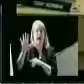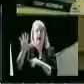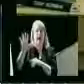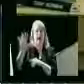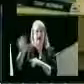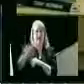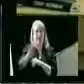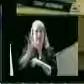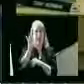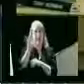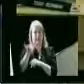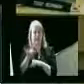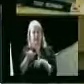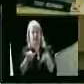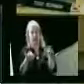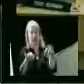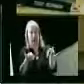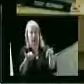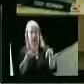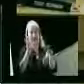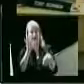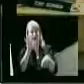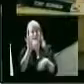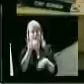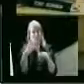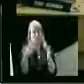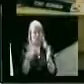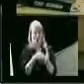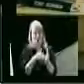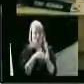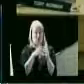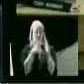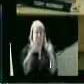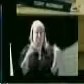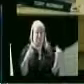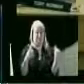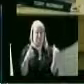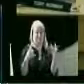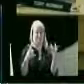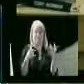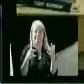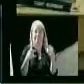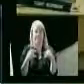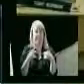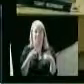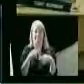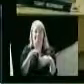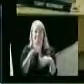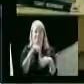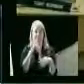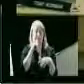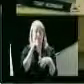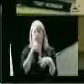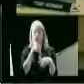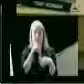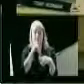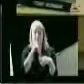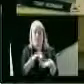that these charges, et cetera, are not worthy nearly,